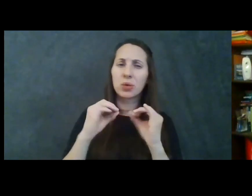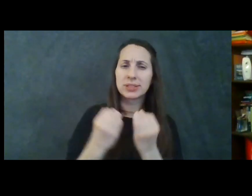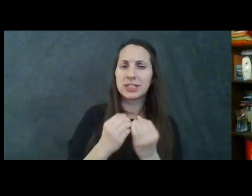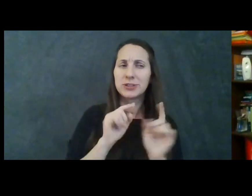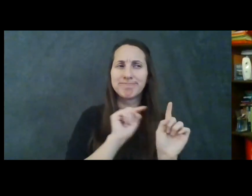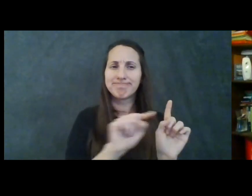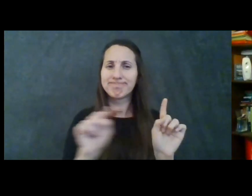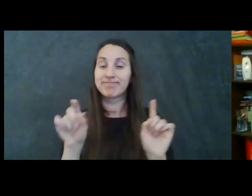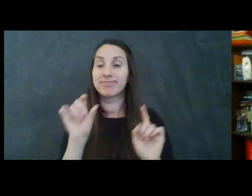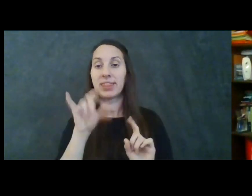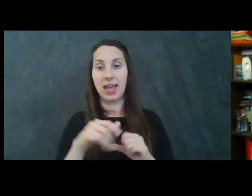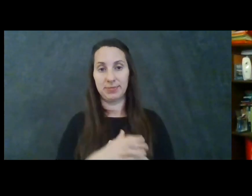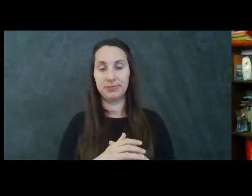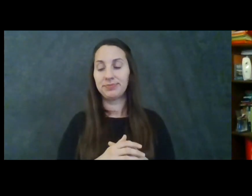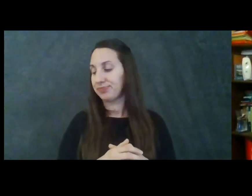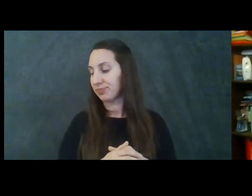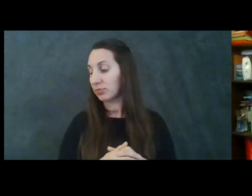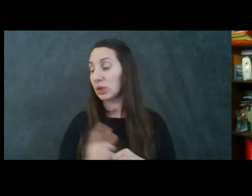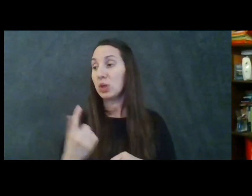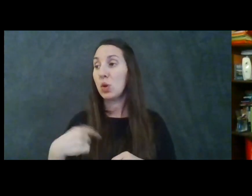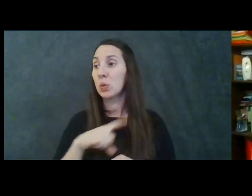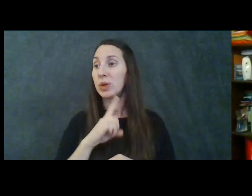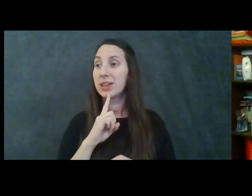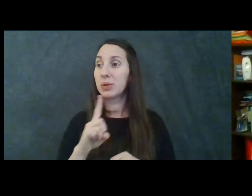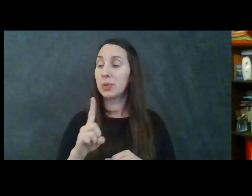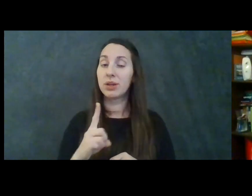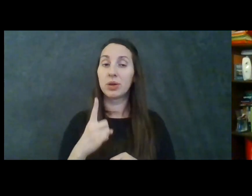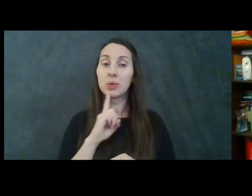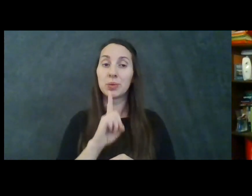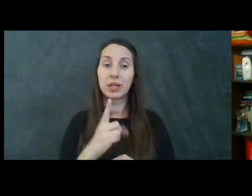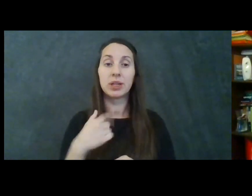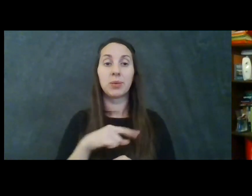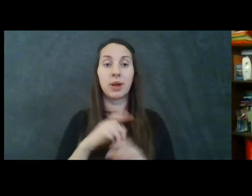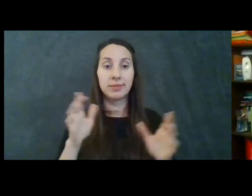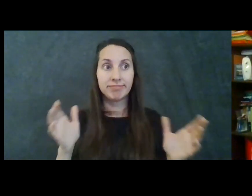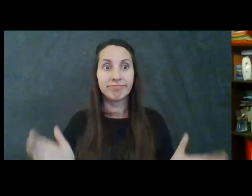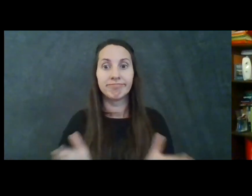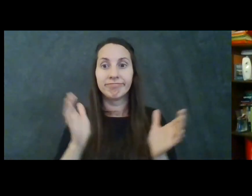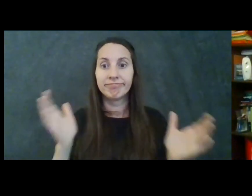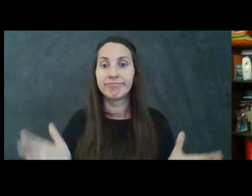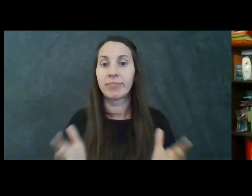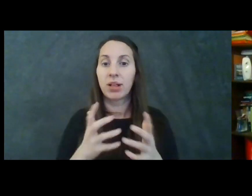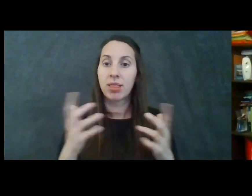forth a lot of effort to educate people